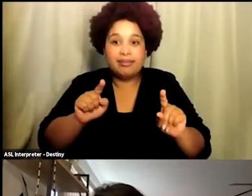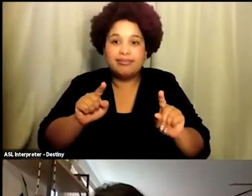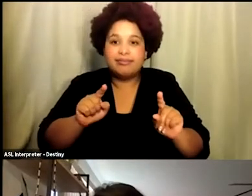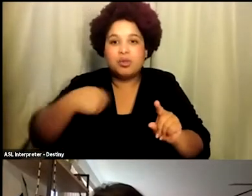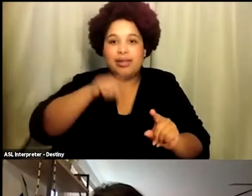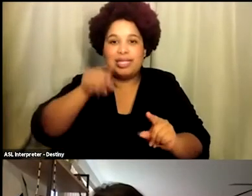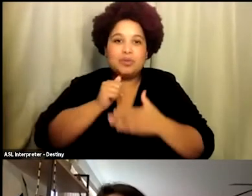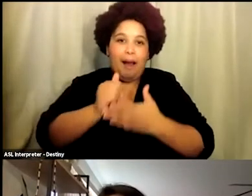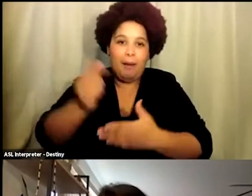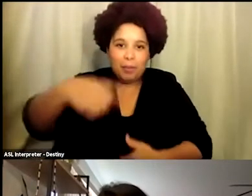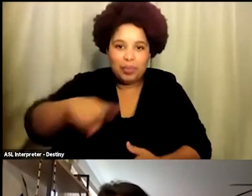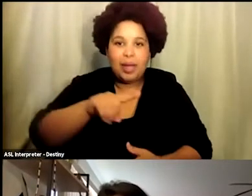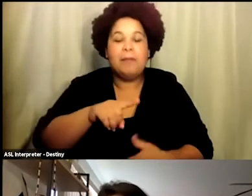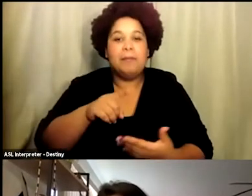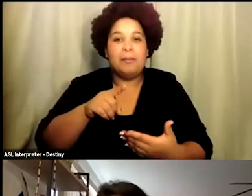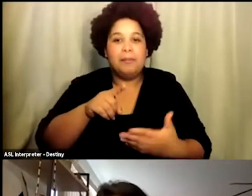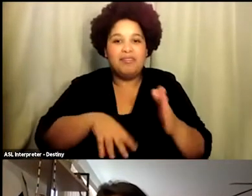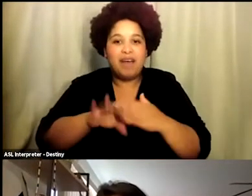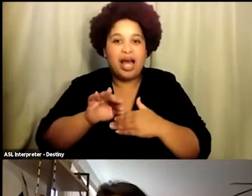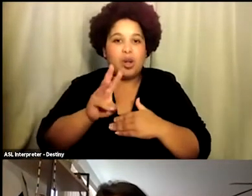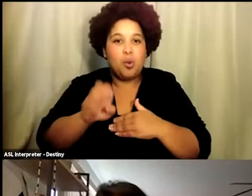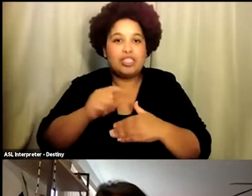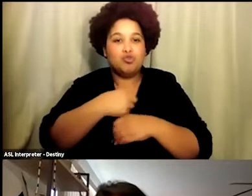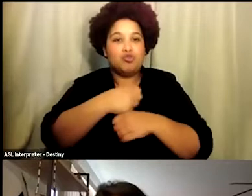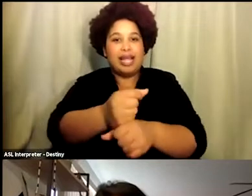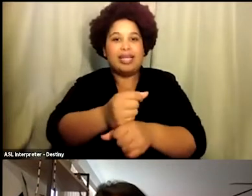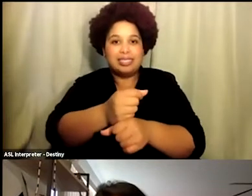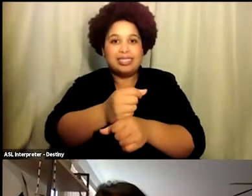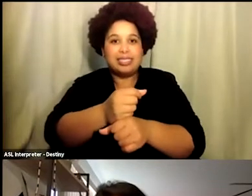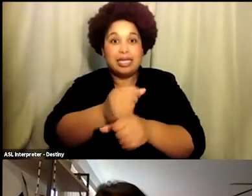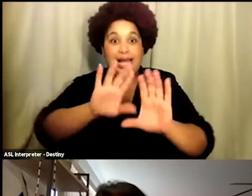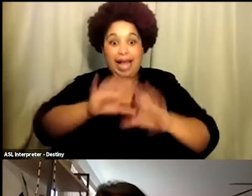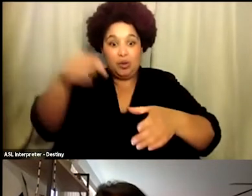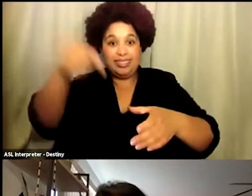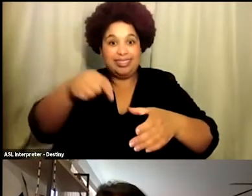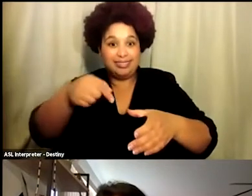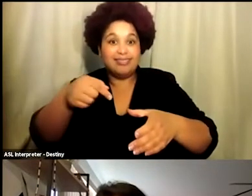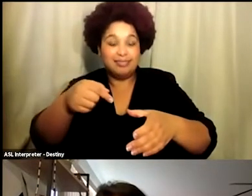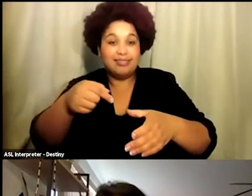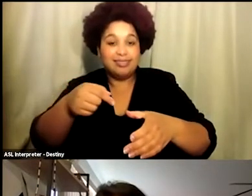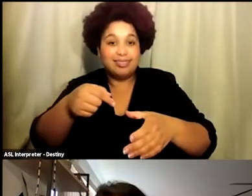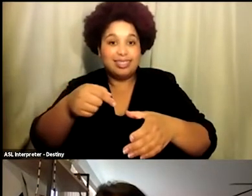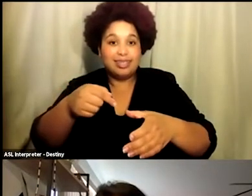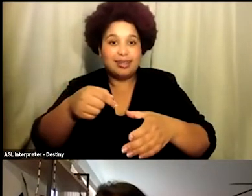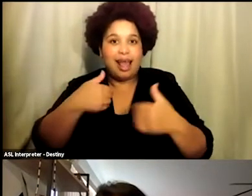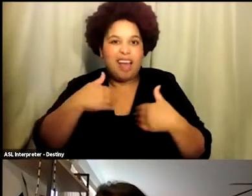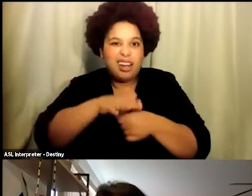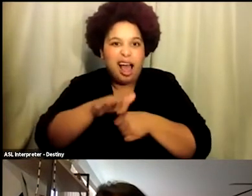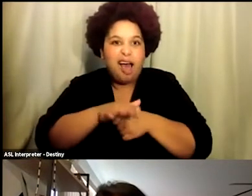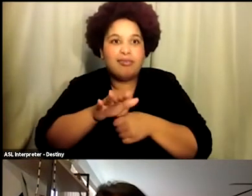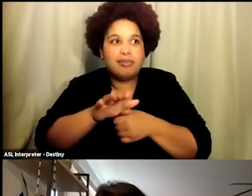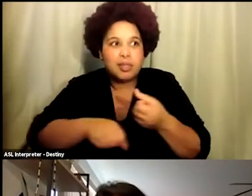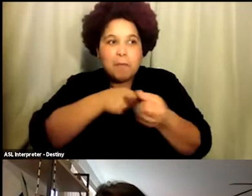to help them find a way to create a category and to have enough buy-in so